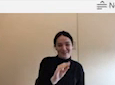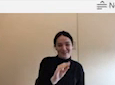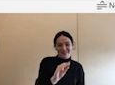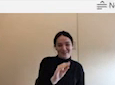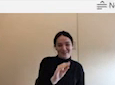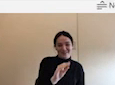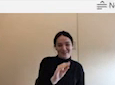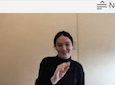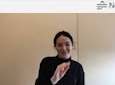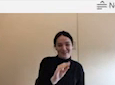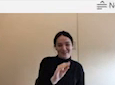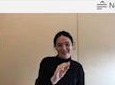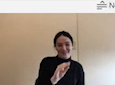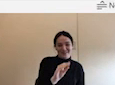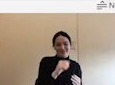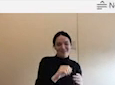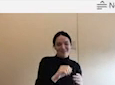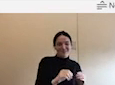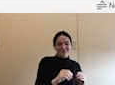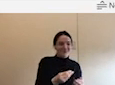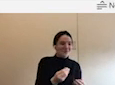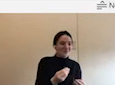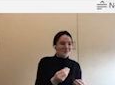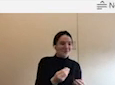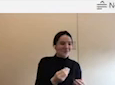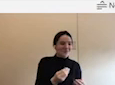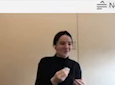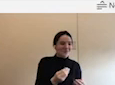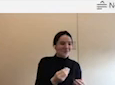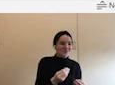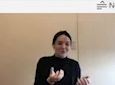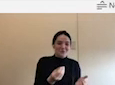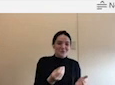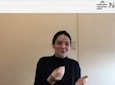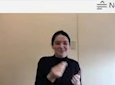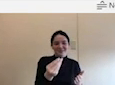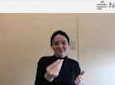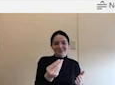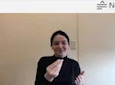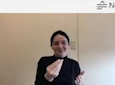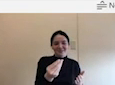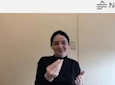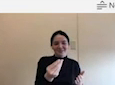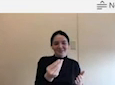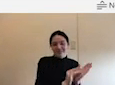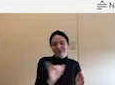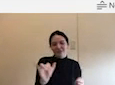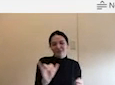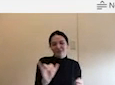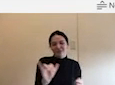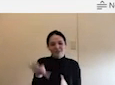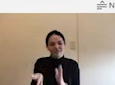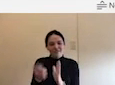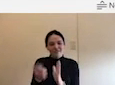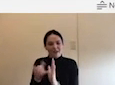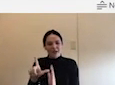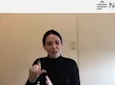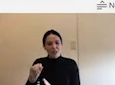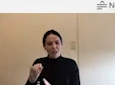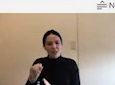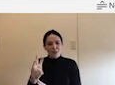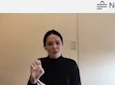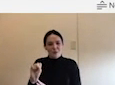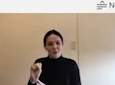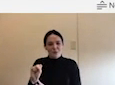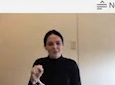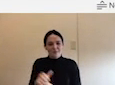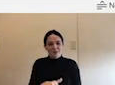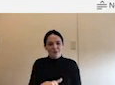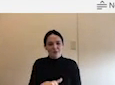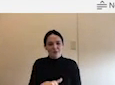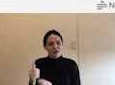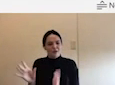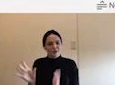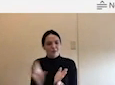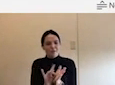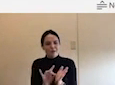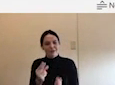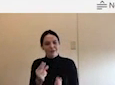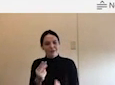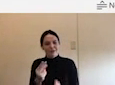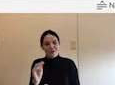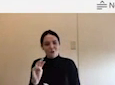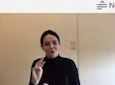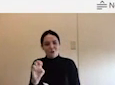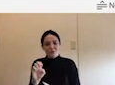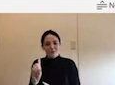find magnets. I also got other magnets at Lowe's. So I found these at Lowe's. And then I found other magnets at Home Depot. So you can get them